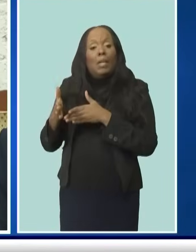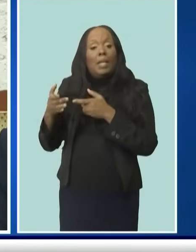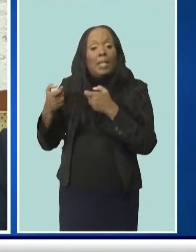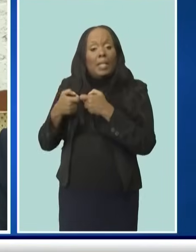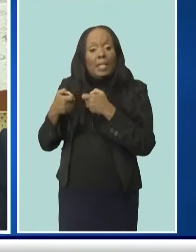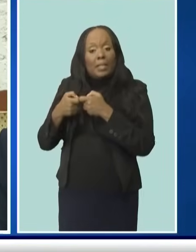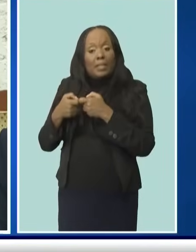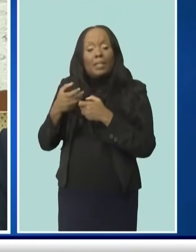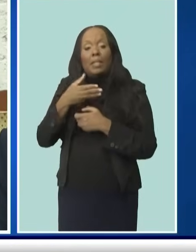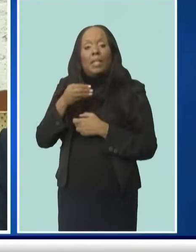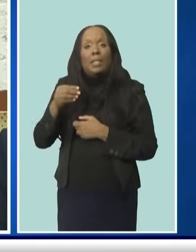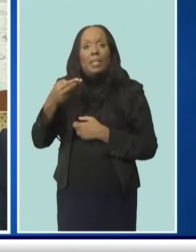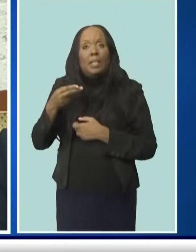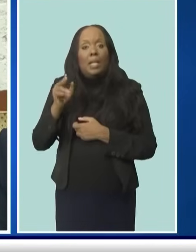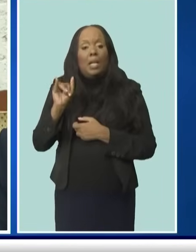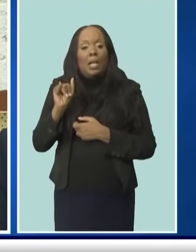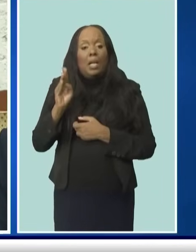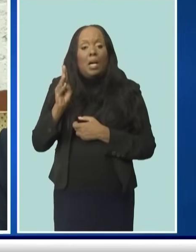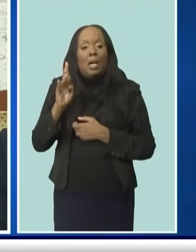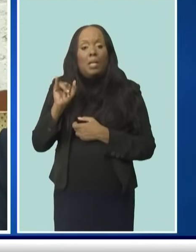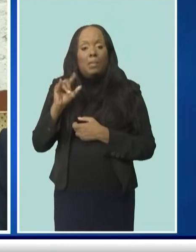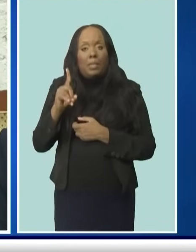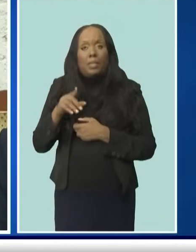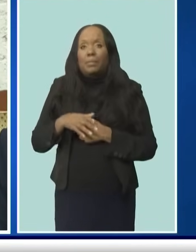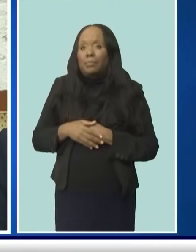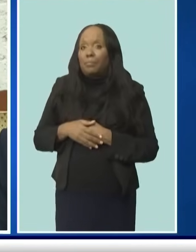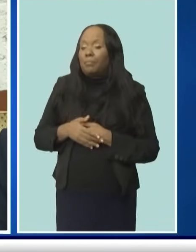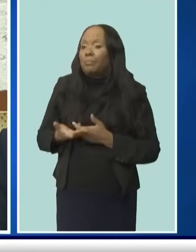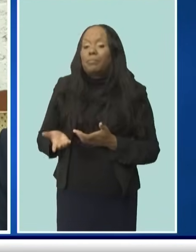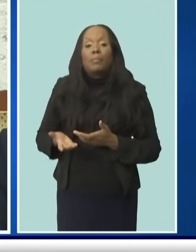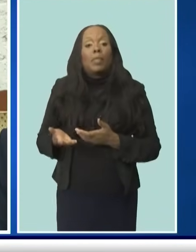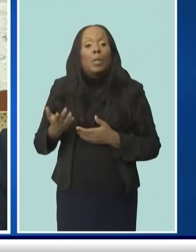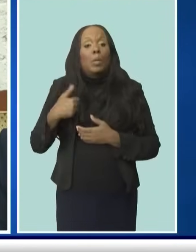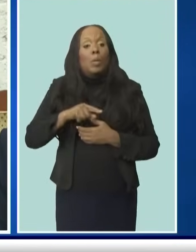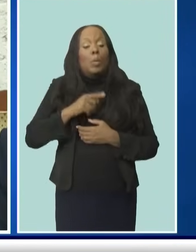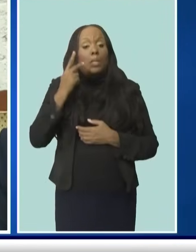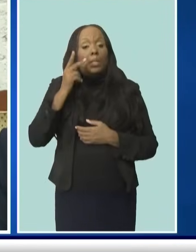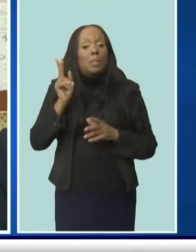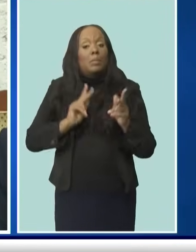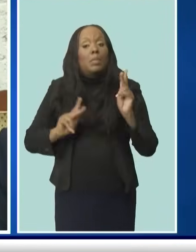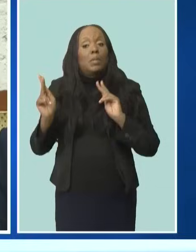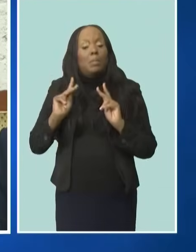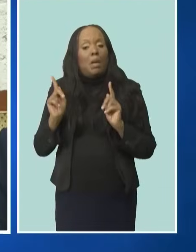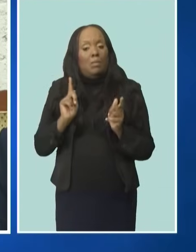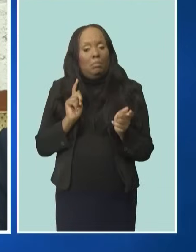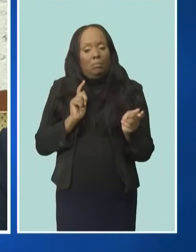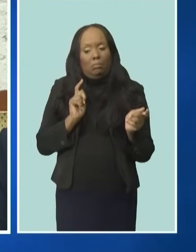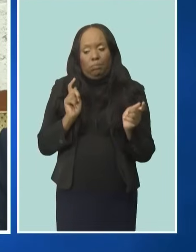people who have made that personal decision to transition. And therefore, I think